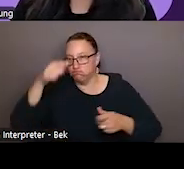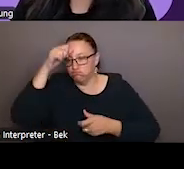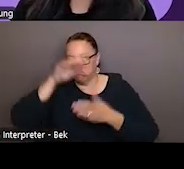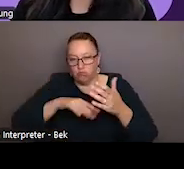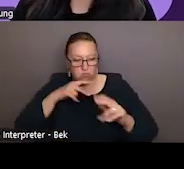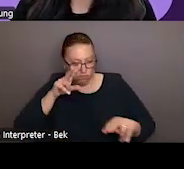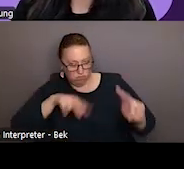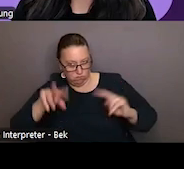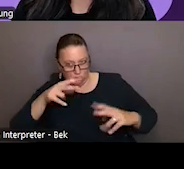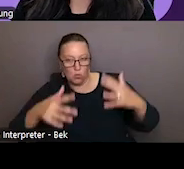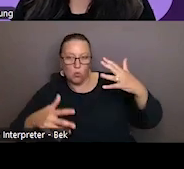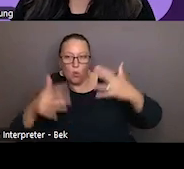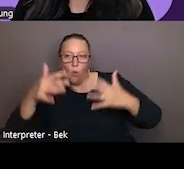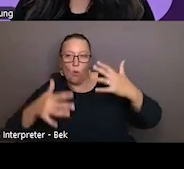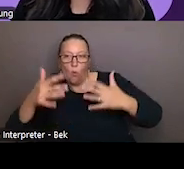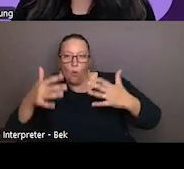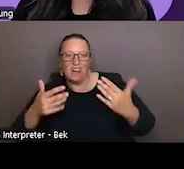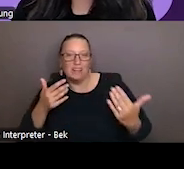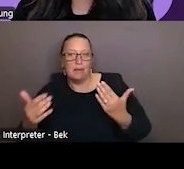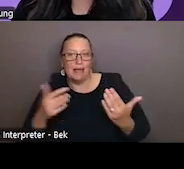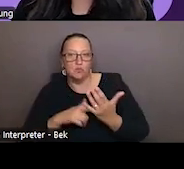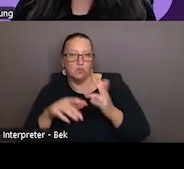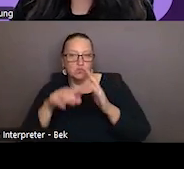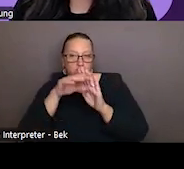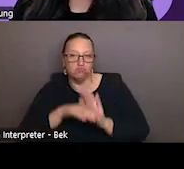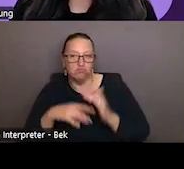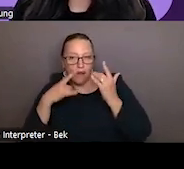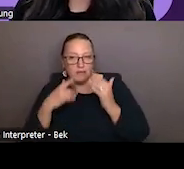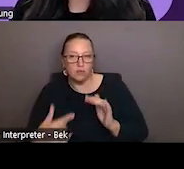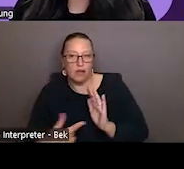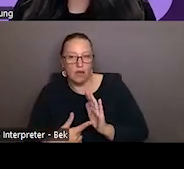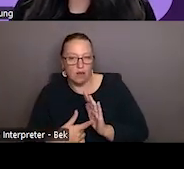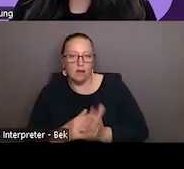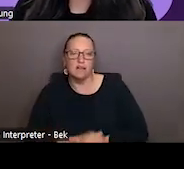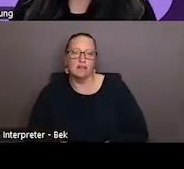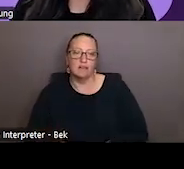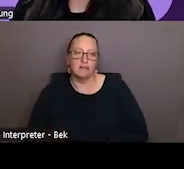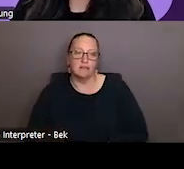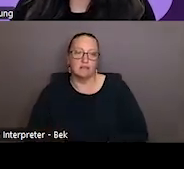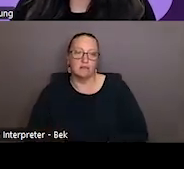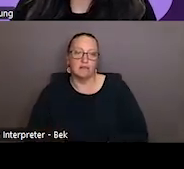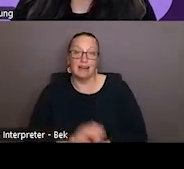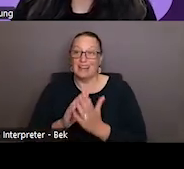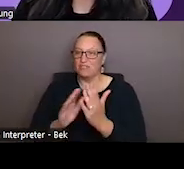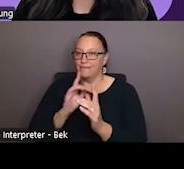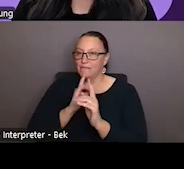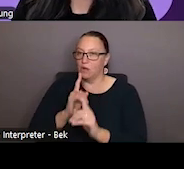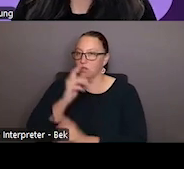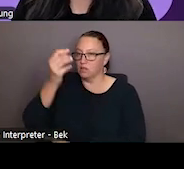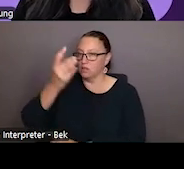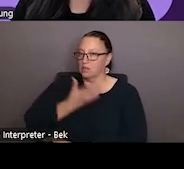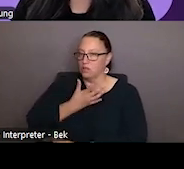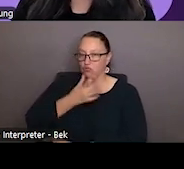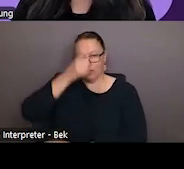and assess the nominations against the assessment criteria. The industry advisors will then advise Creative Australia